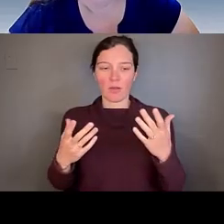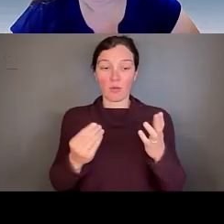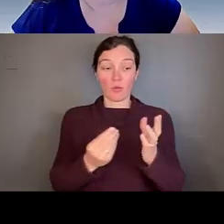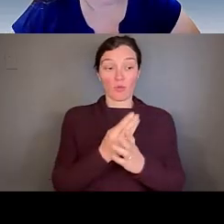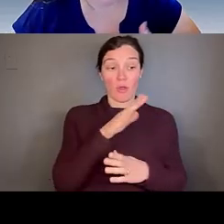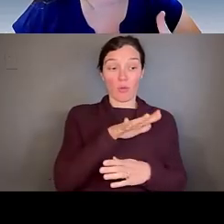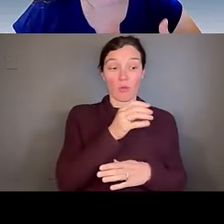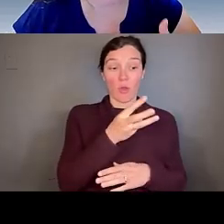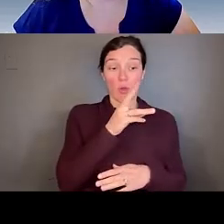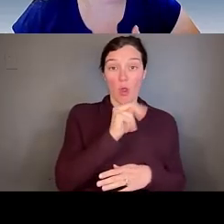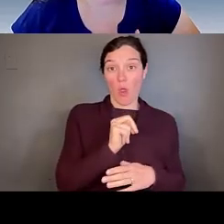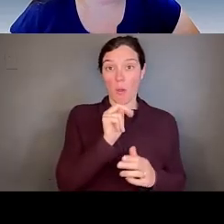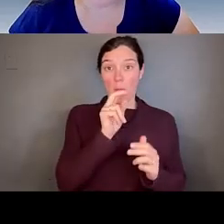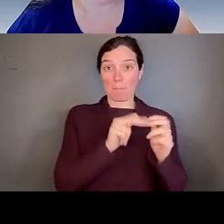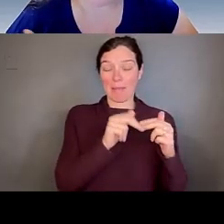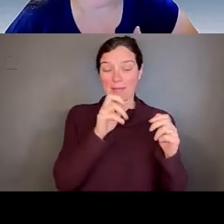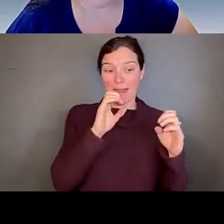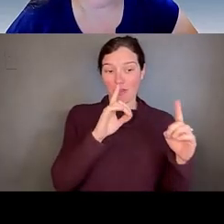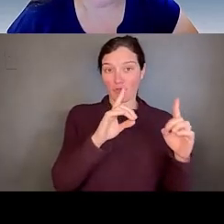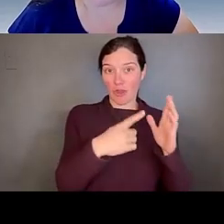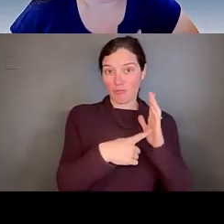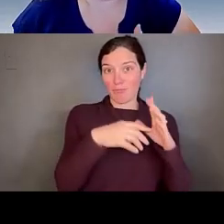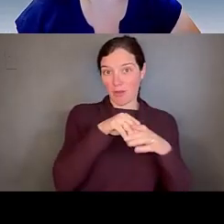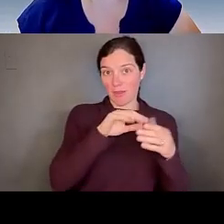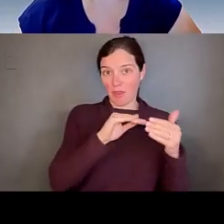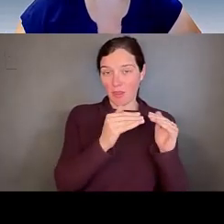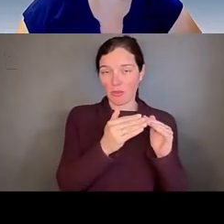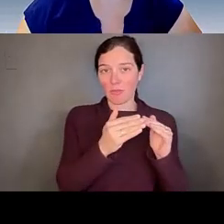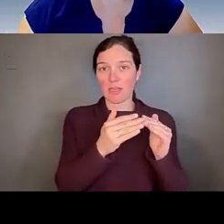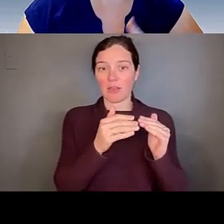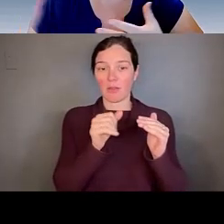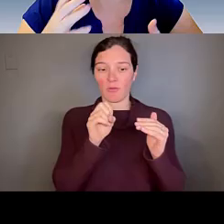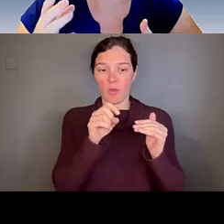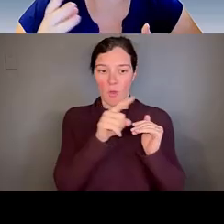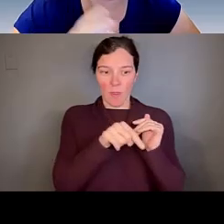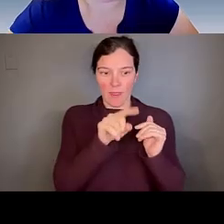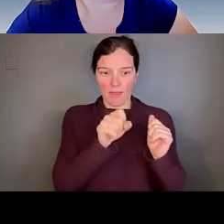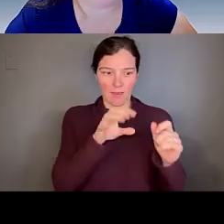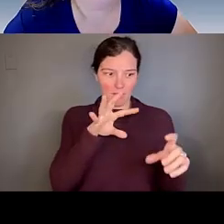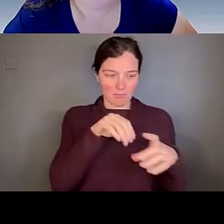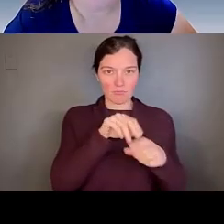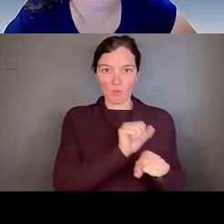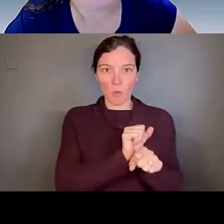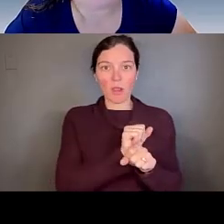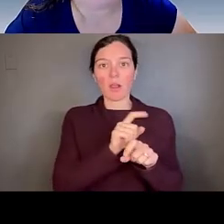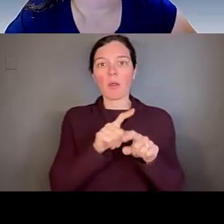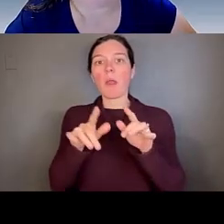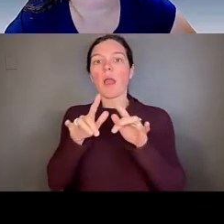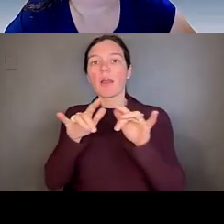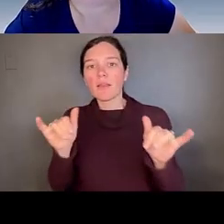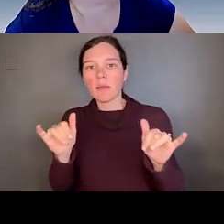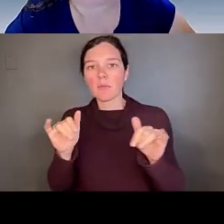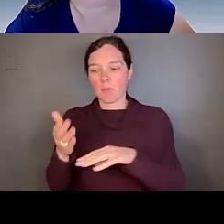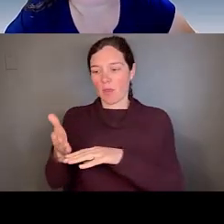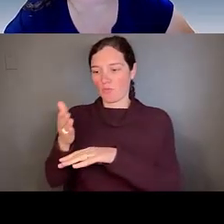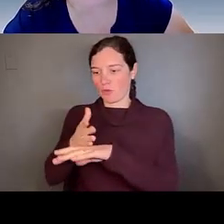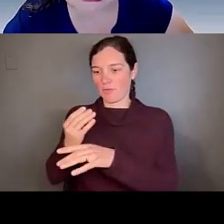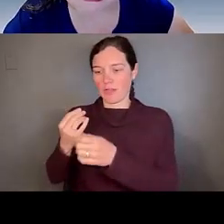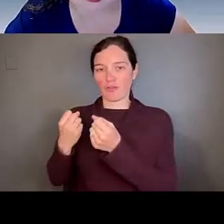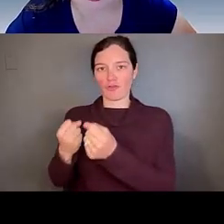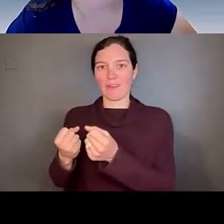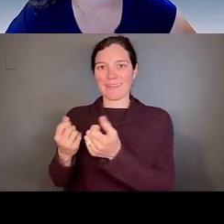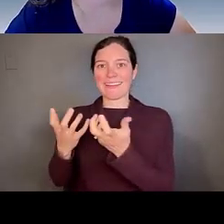your own, build out education models in your community so that people can join the workforce, but also improving and